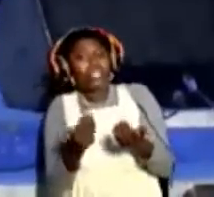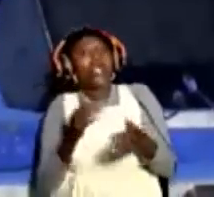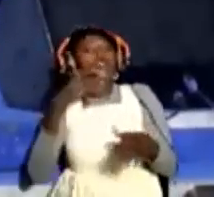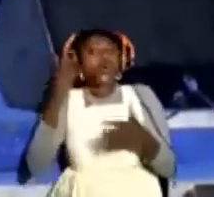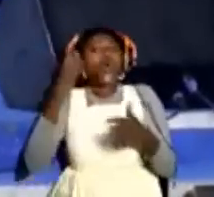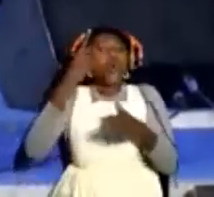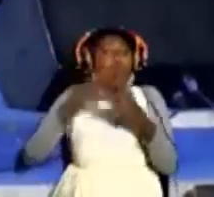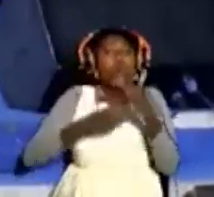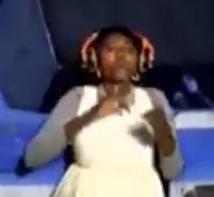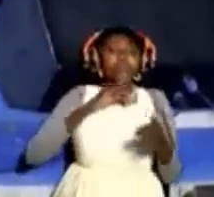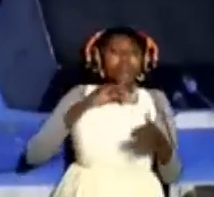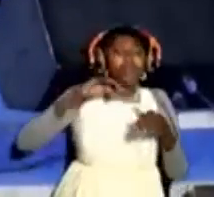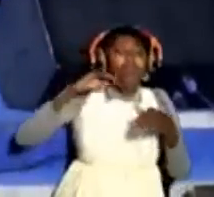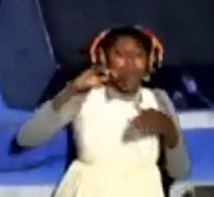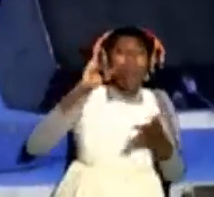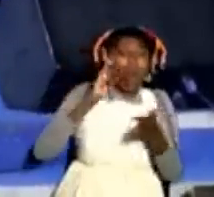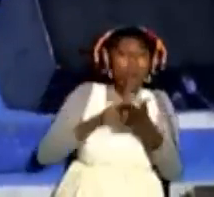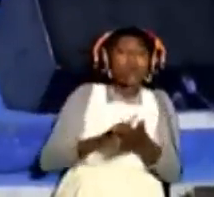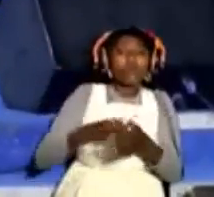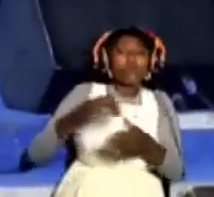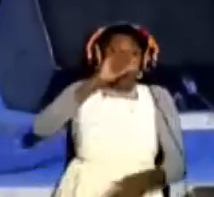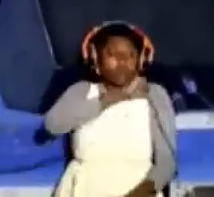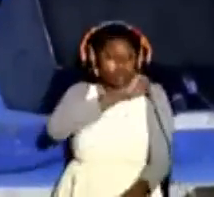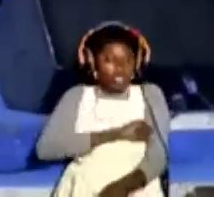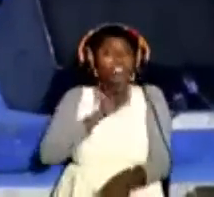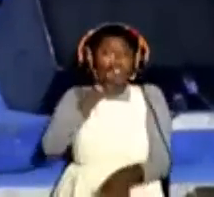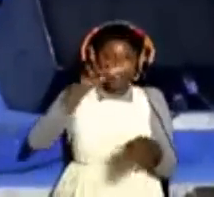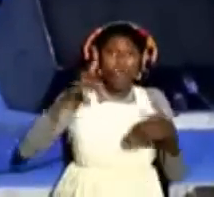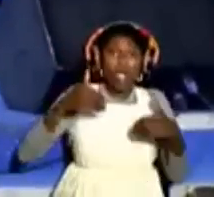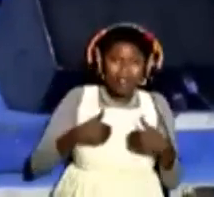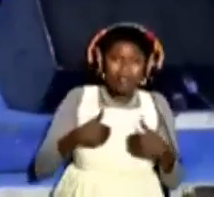What gives you that kind of audacity